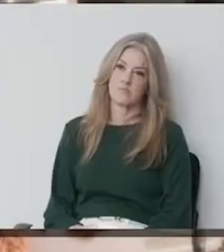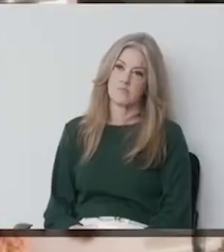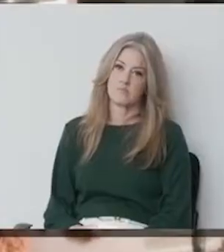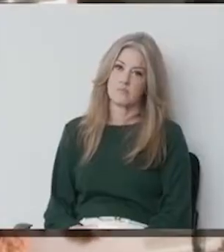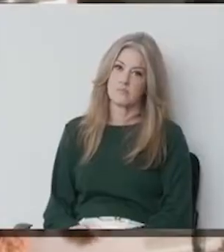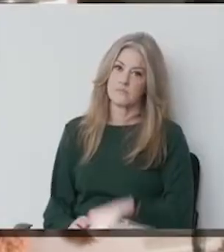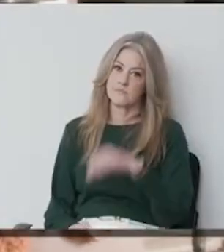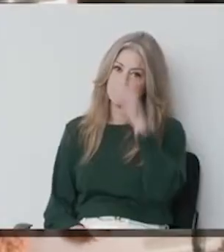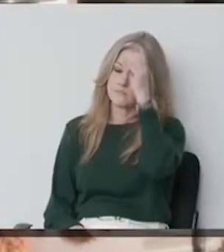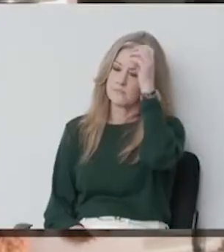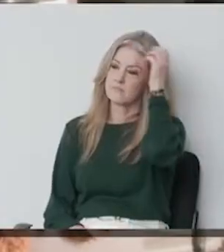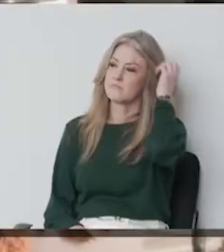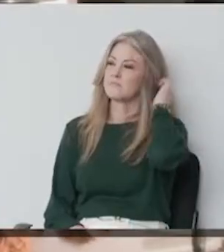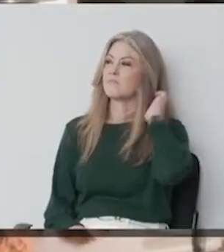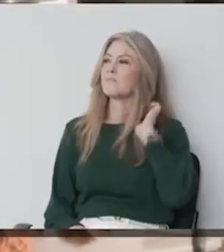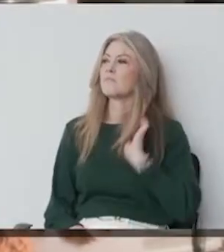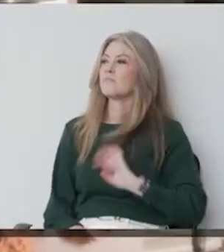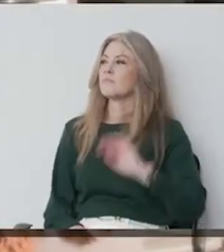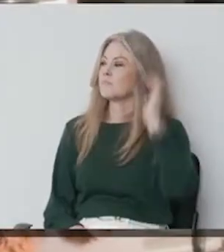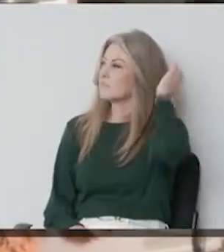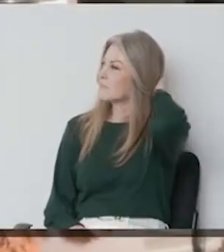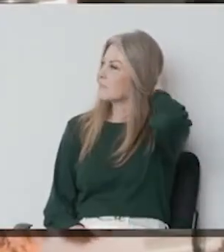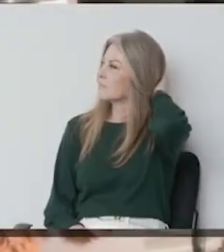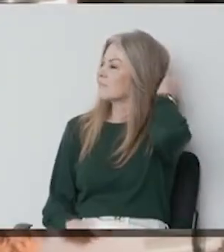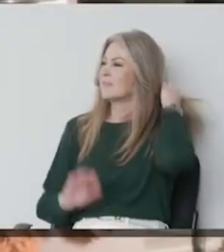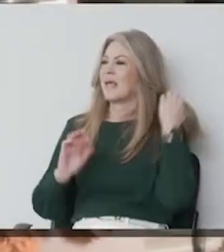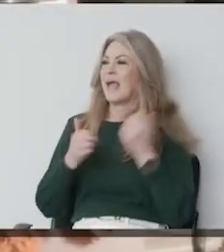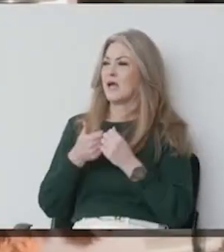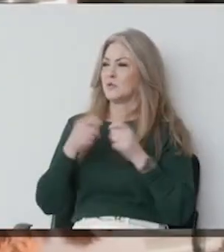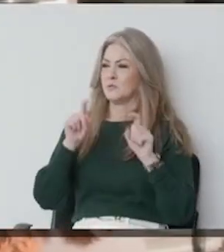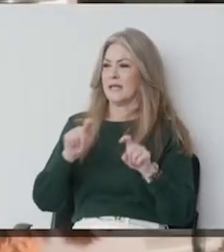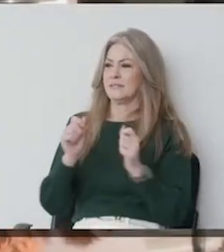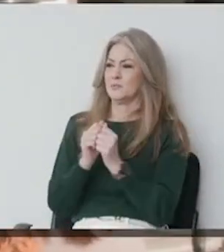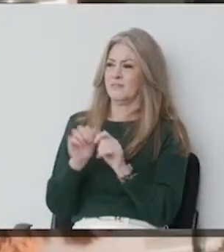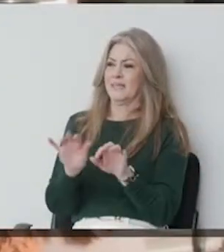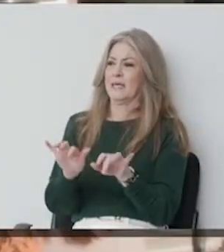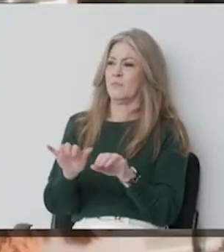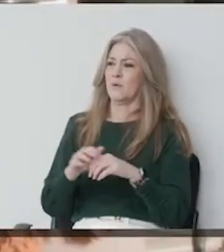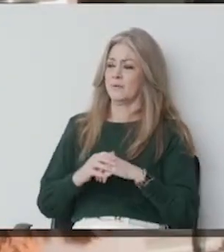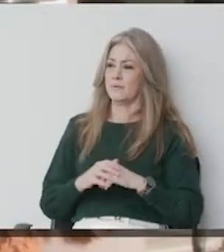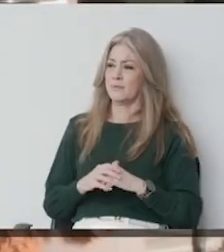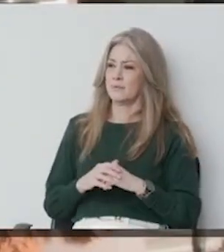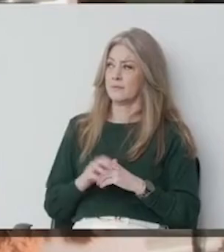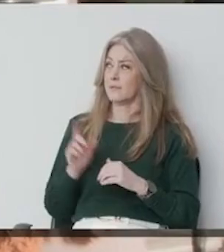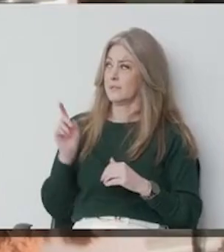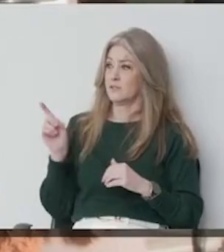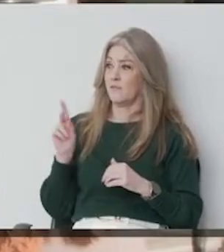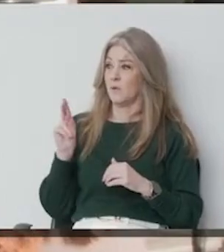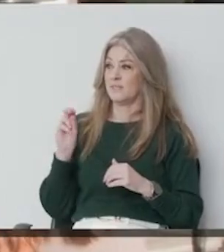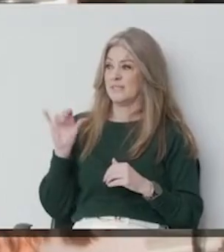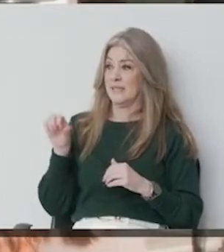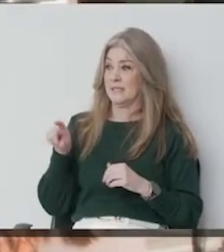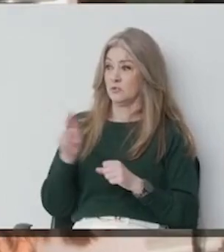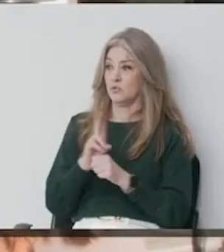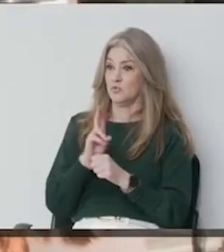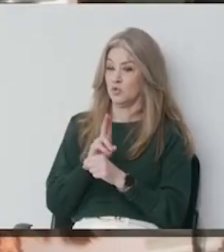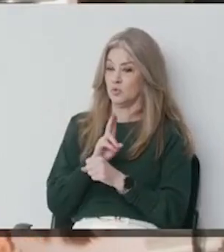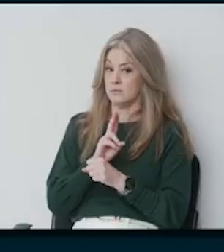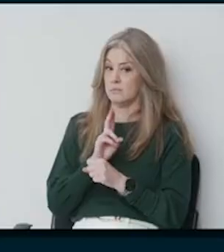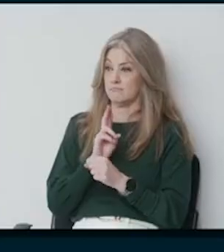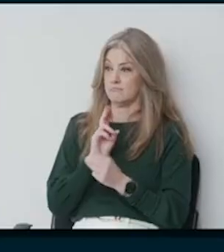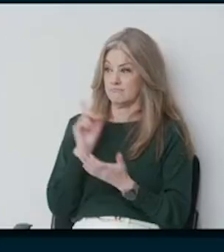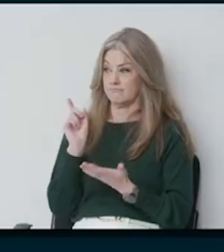Okay, so let's talk about how. How do you test with the keyboard? So these are the keys you're going to use right here when you're testing with the